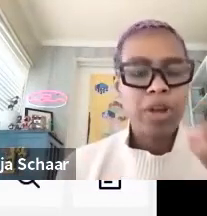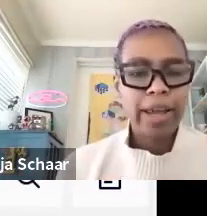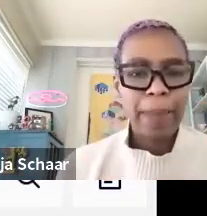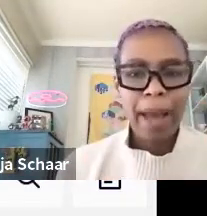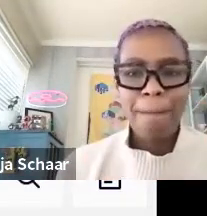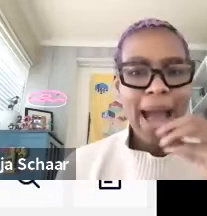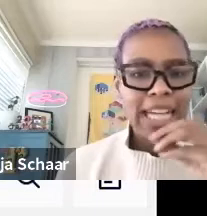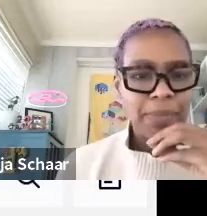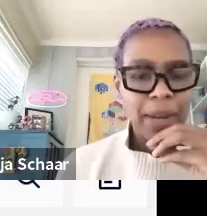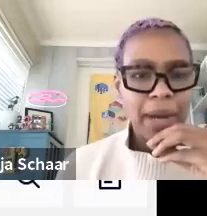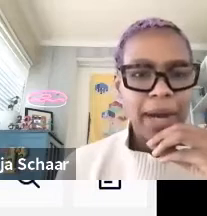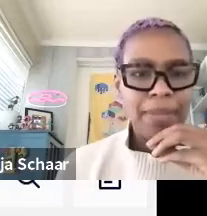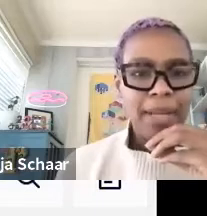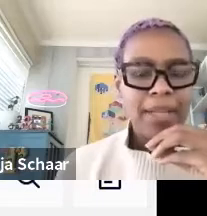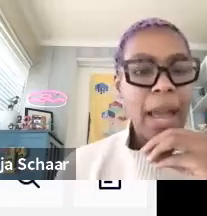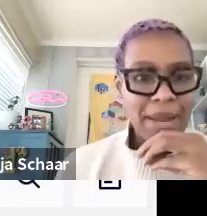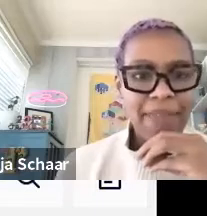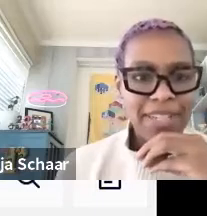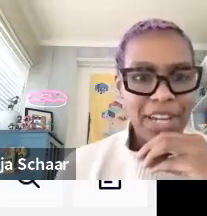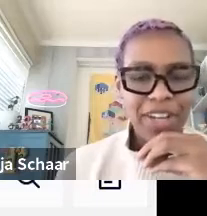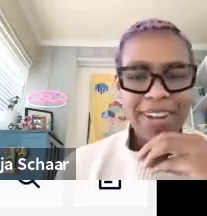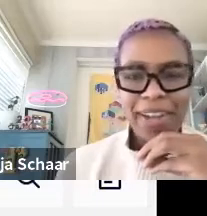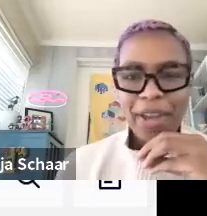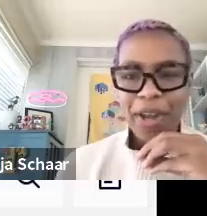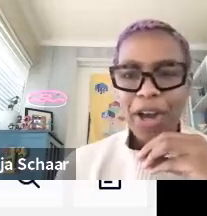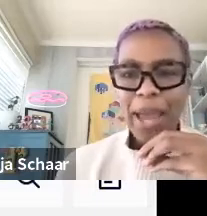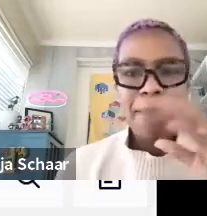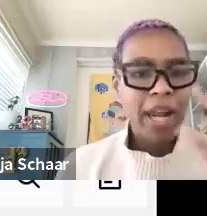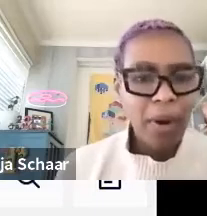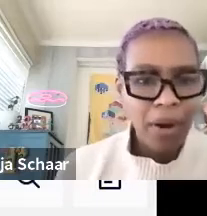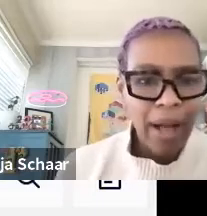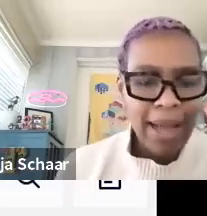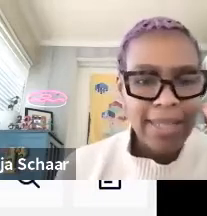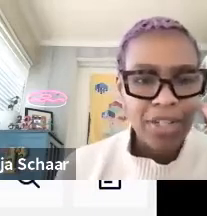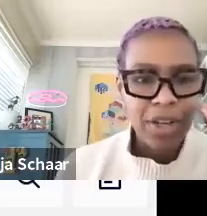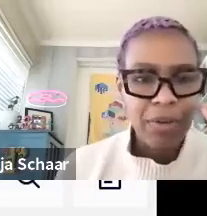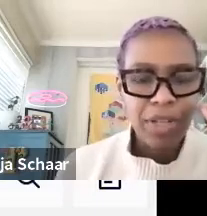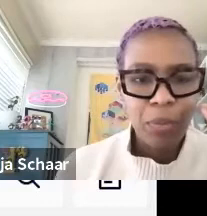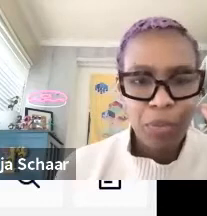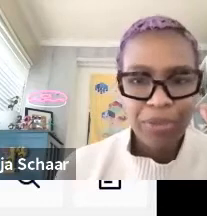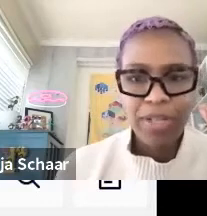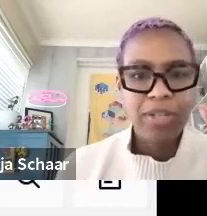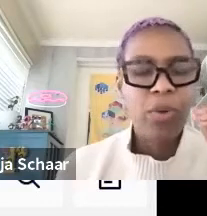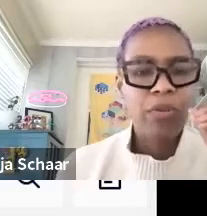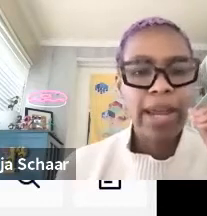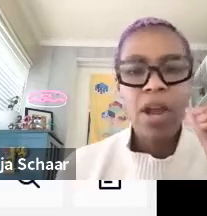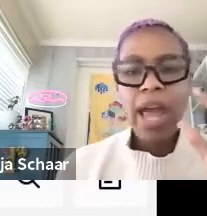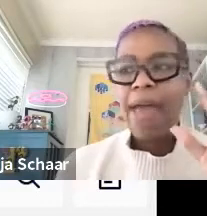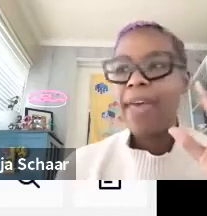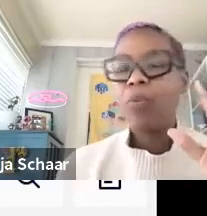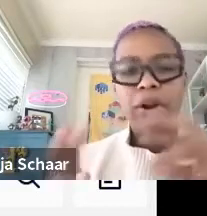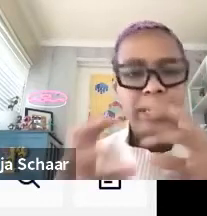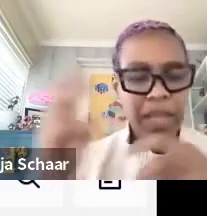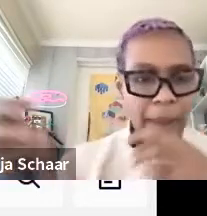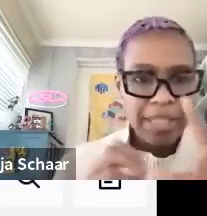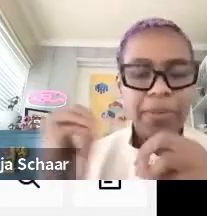Waterworld, we're talking about maximum climate devastation, you know, and minimal access to resources, or right? And